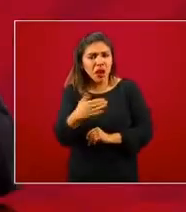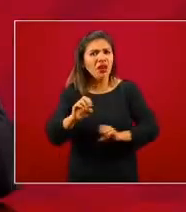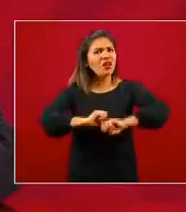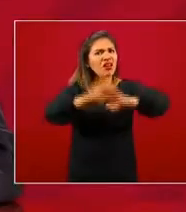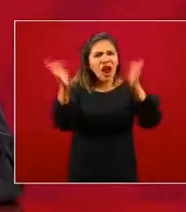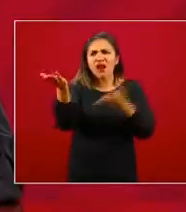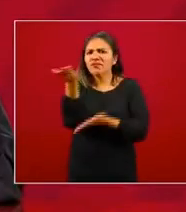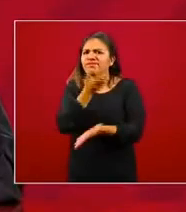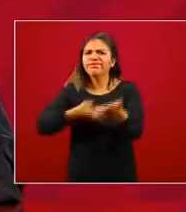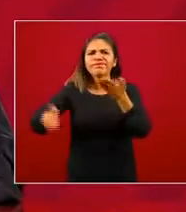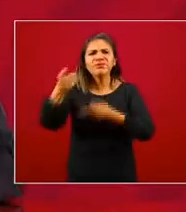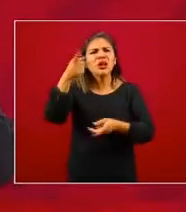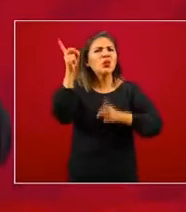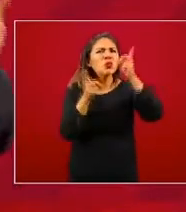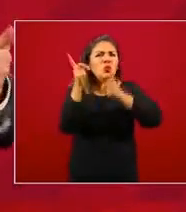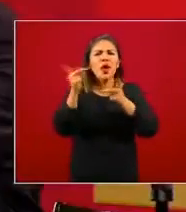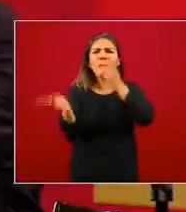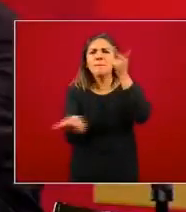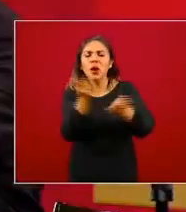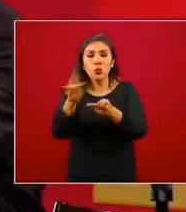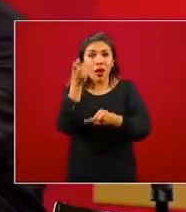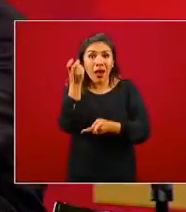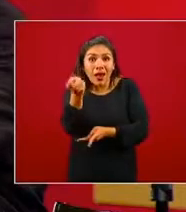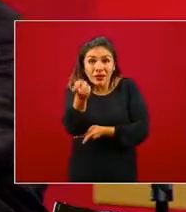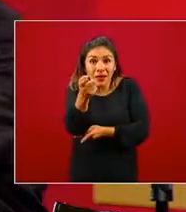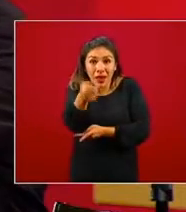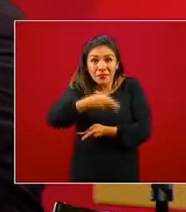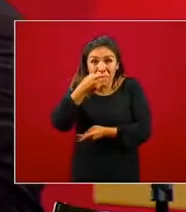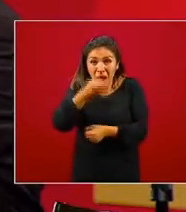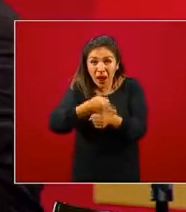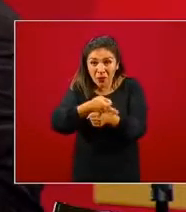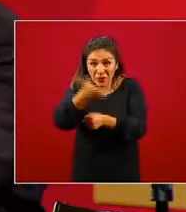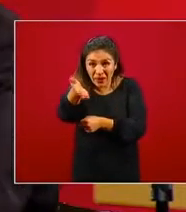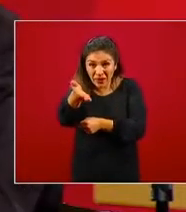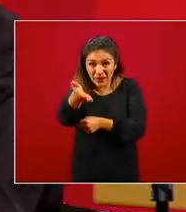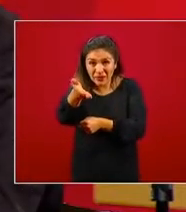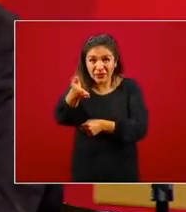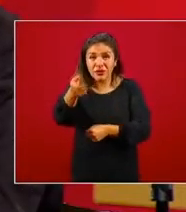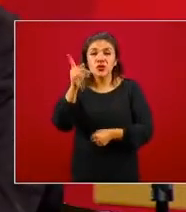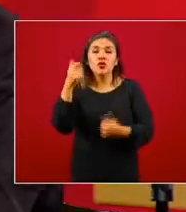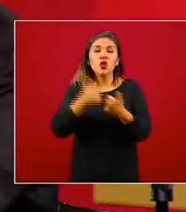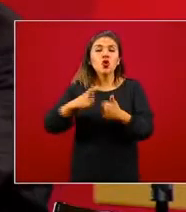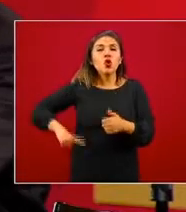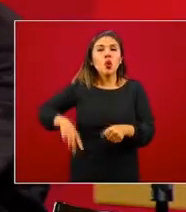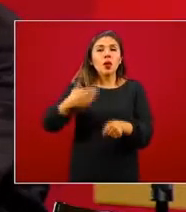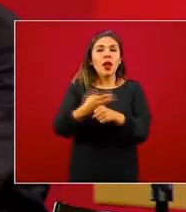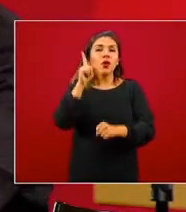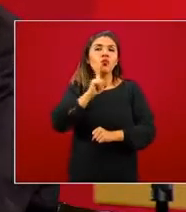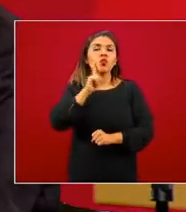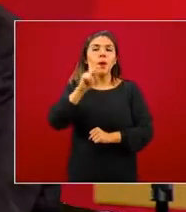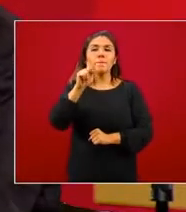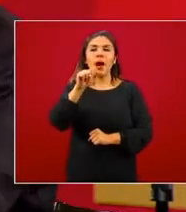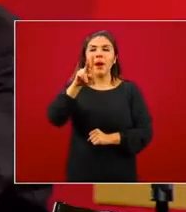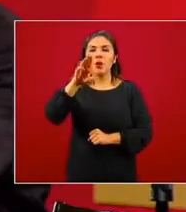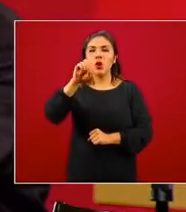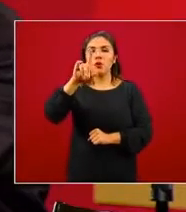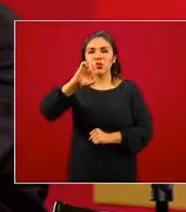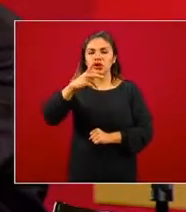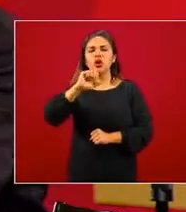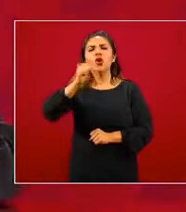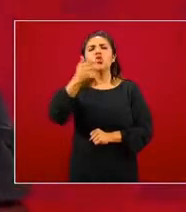fantastic participation. It was very clear. They were all very enthusiastic. That concern specifically that Governor